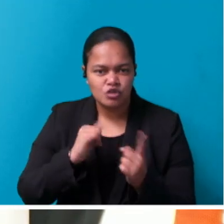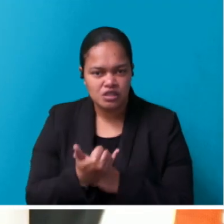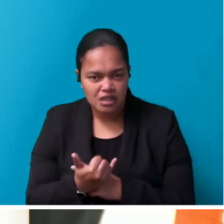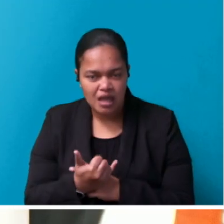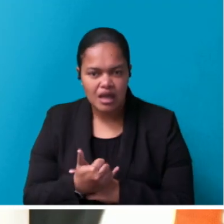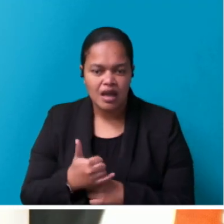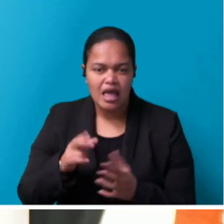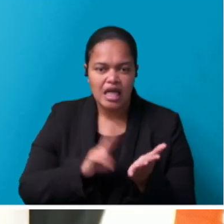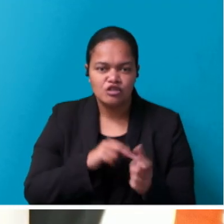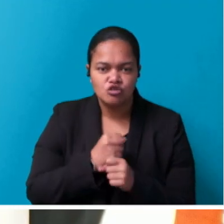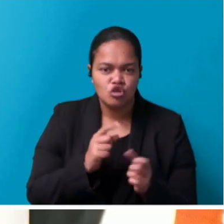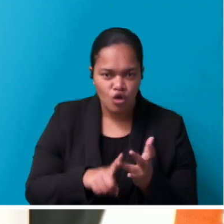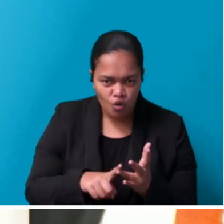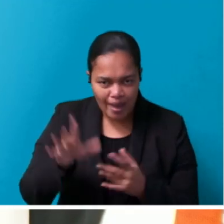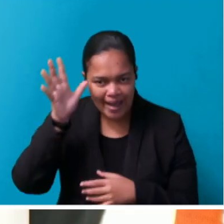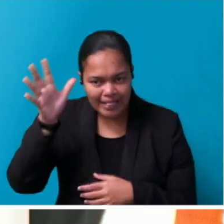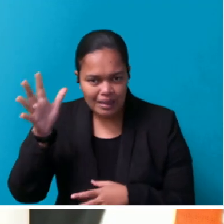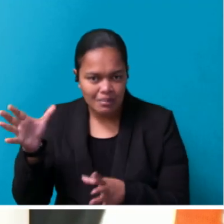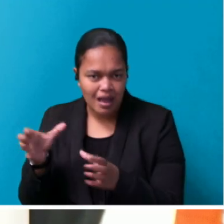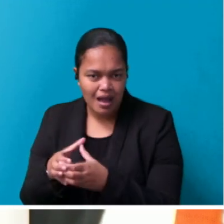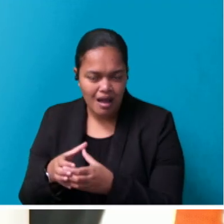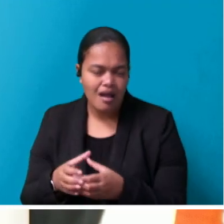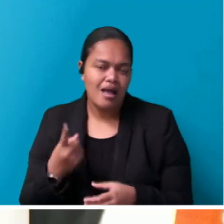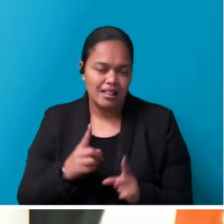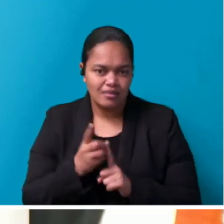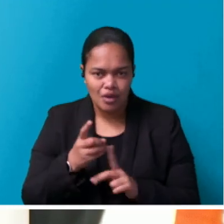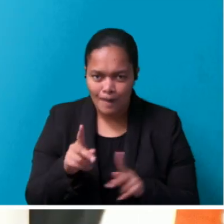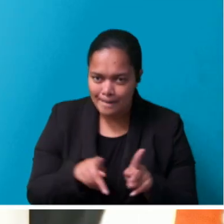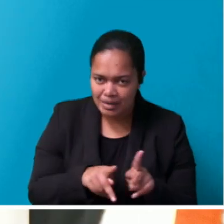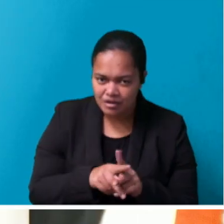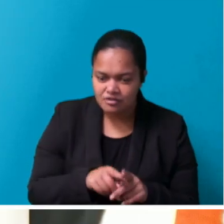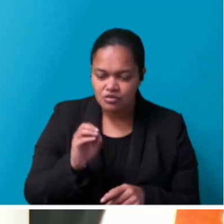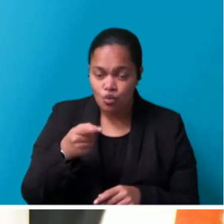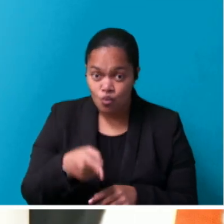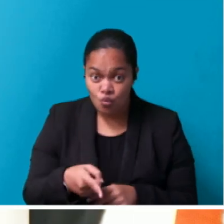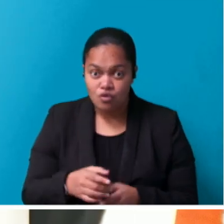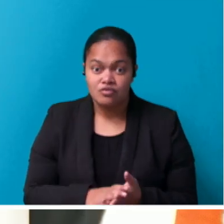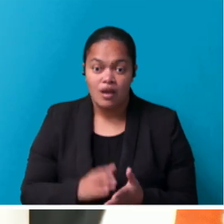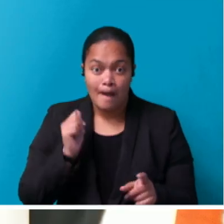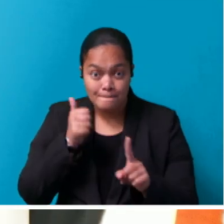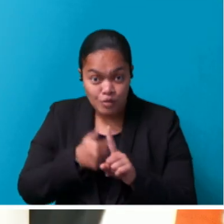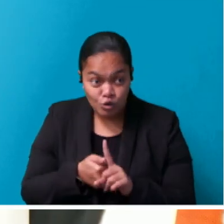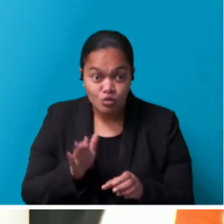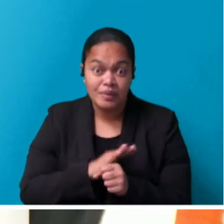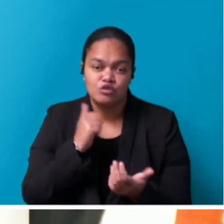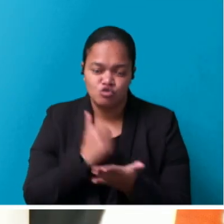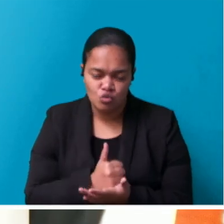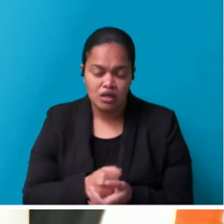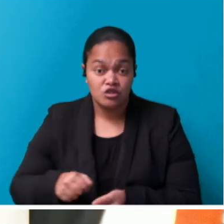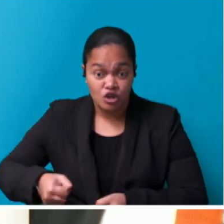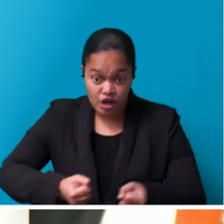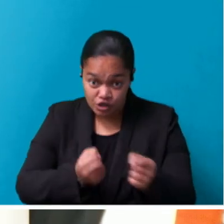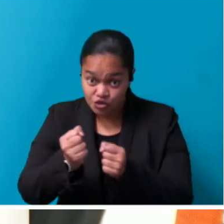academia, and our development partners. This collaborative approach has ensured that the strategy is